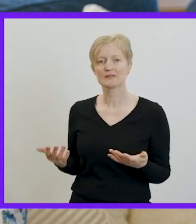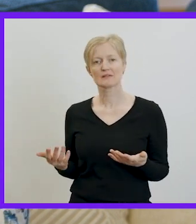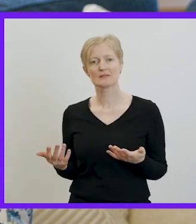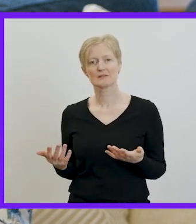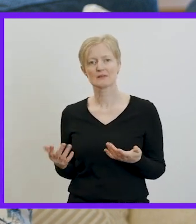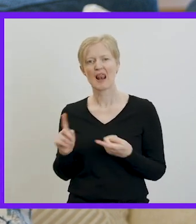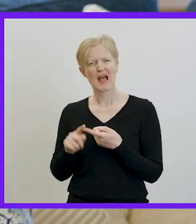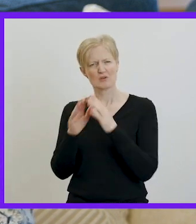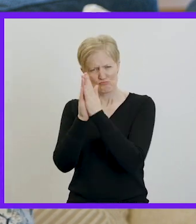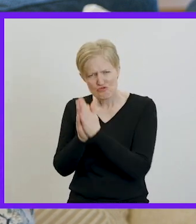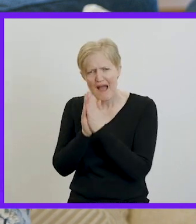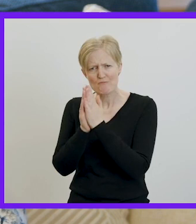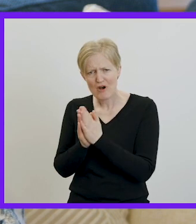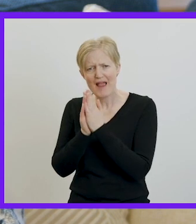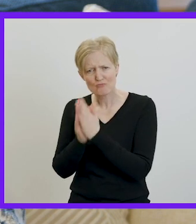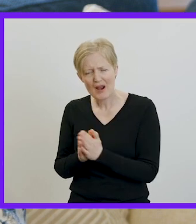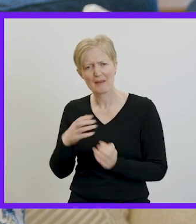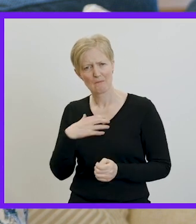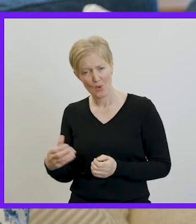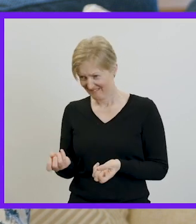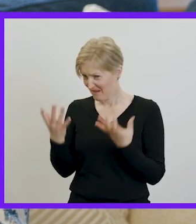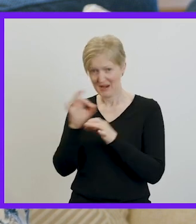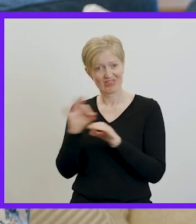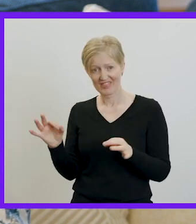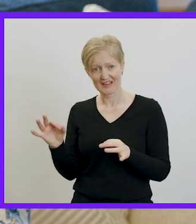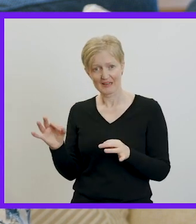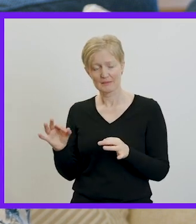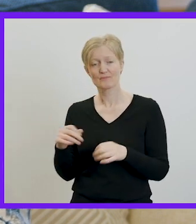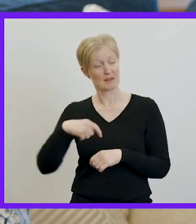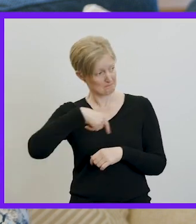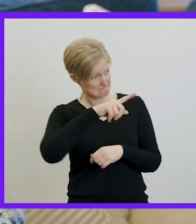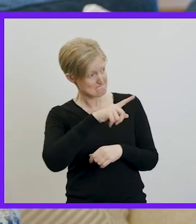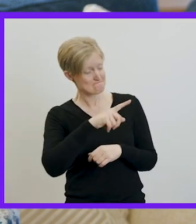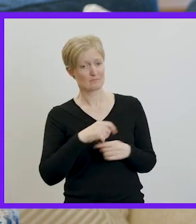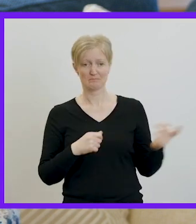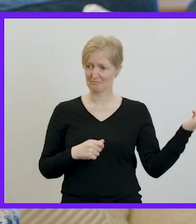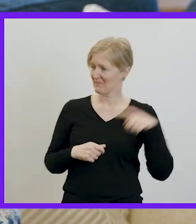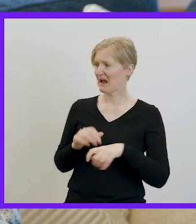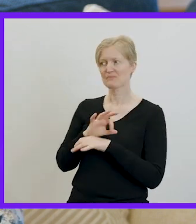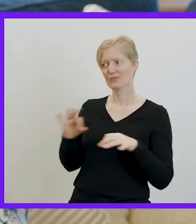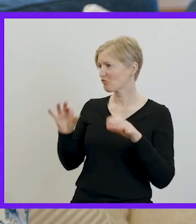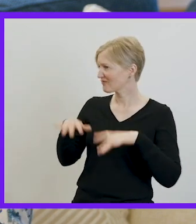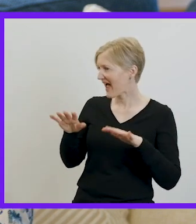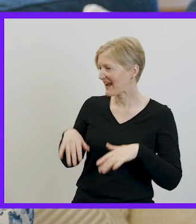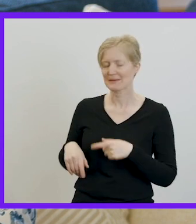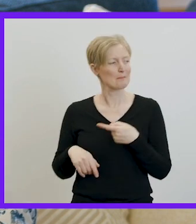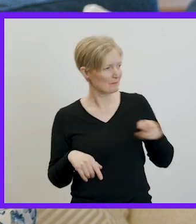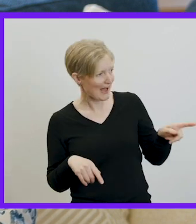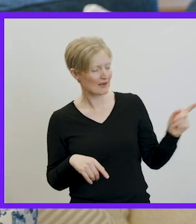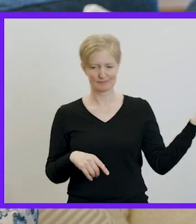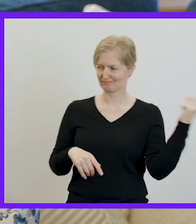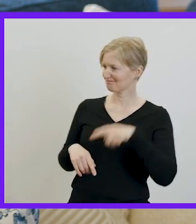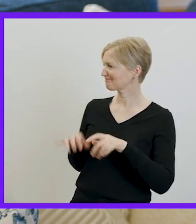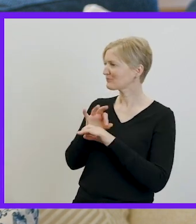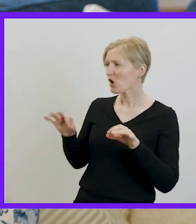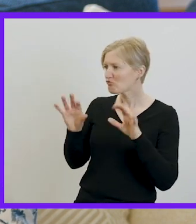no rain. So Elijah keeps on praying. See, he's not giving up. He's persisting. Sends the servant out again, still no rain. Sends